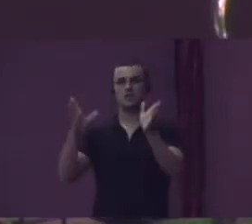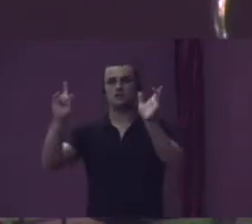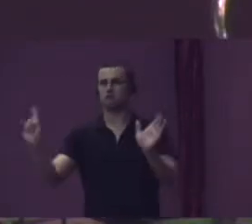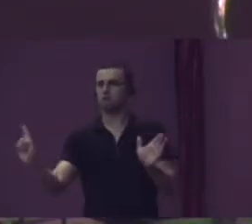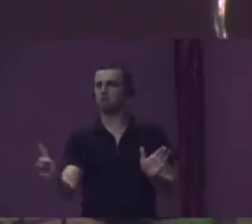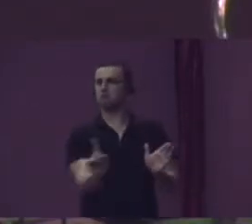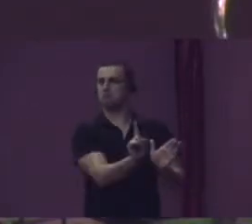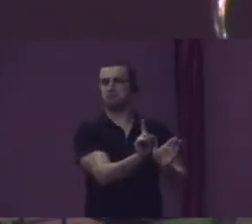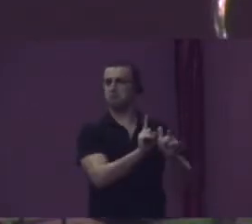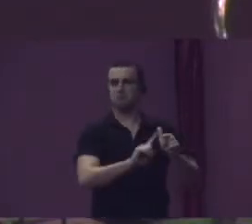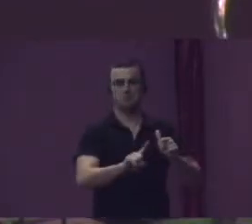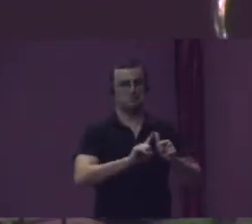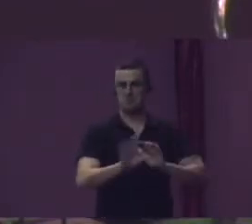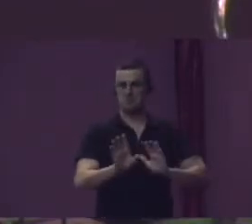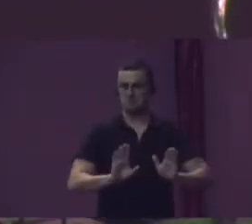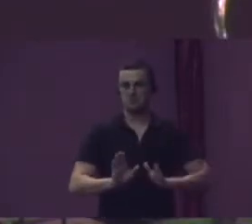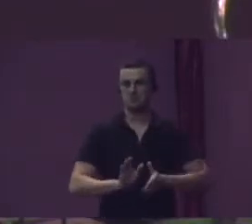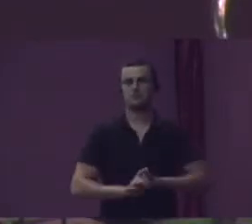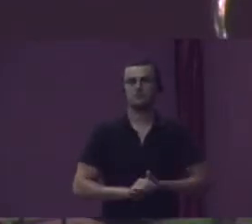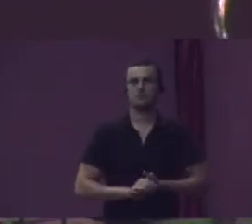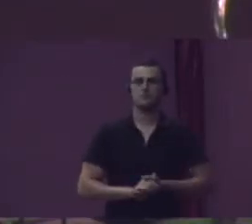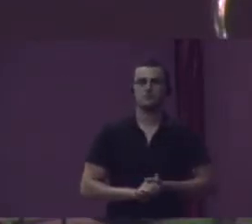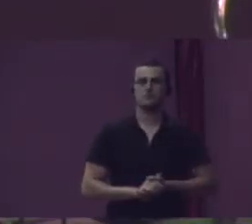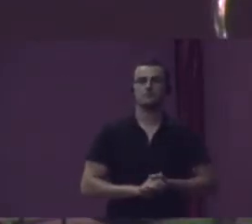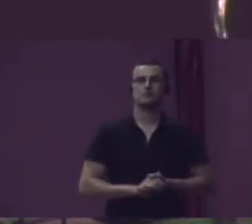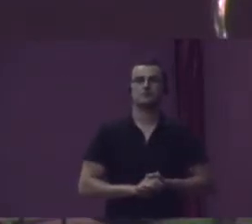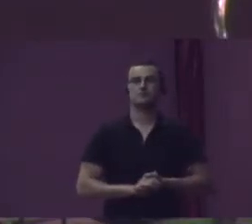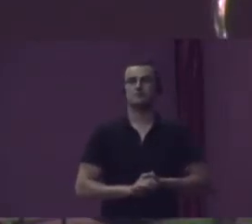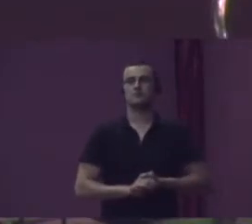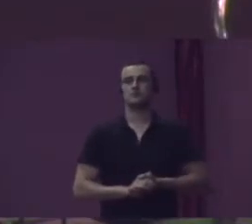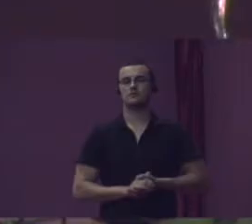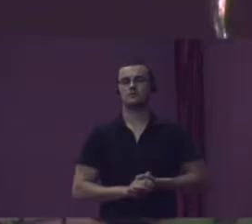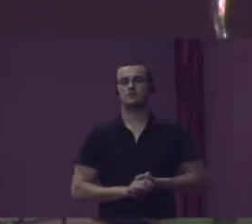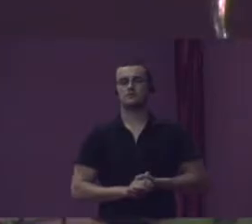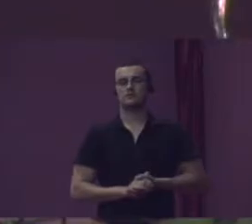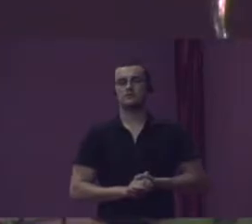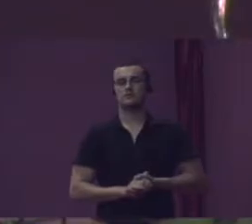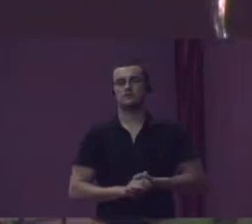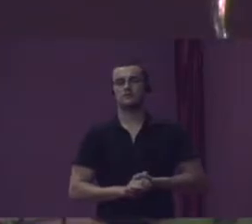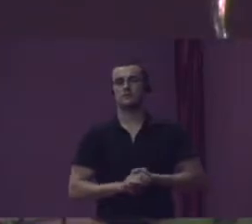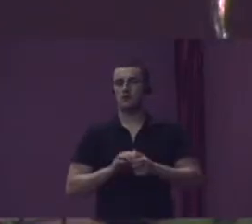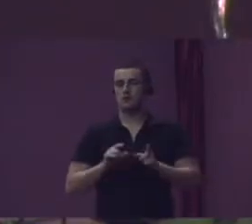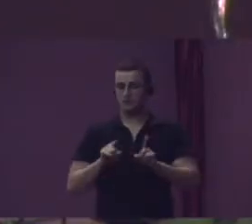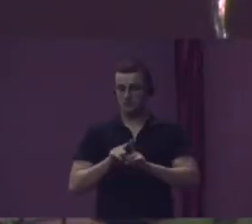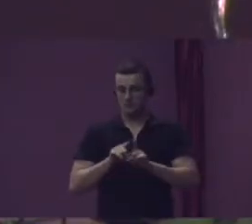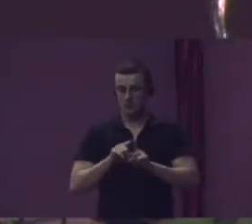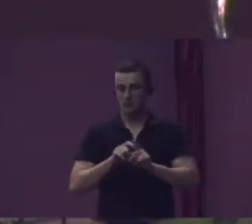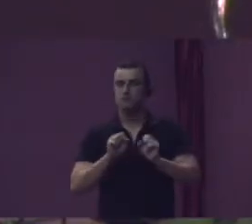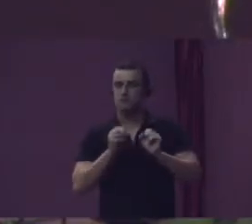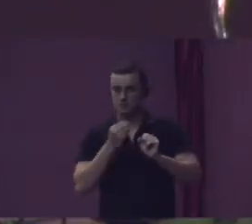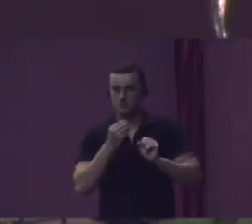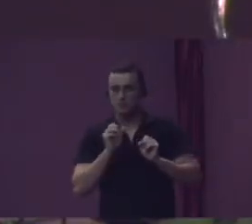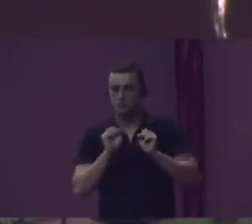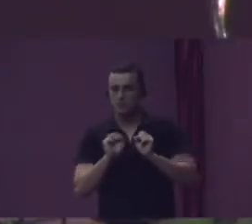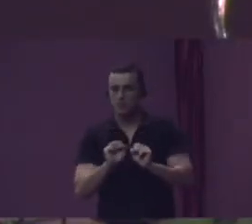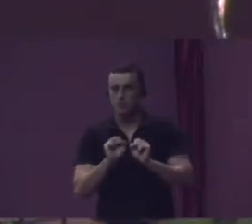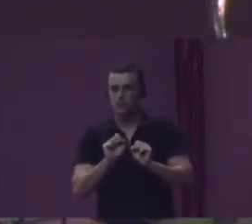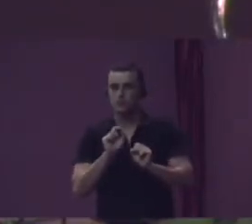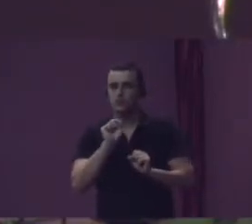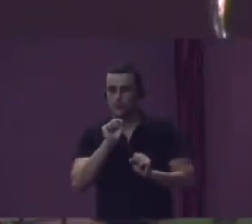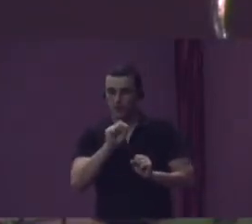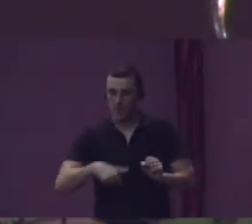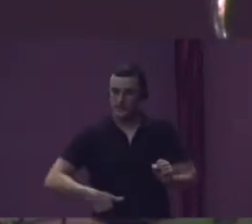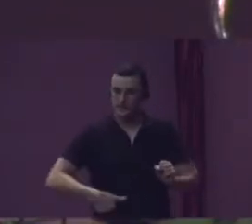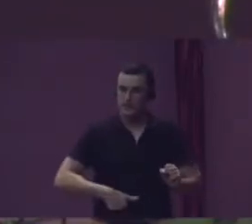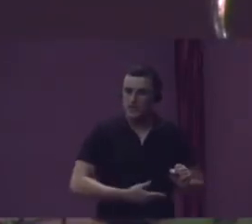Episiotomies, cesareans, and restricted access to partners and family members persisted with little resistance.